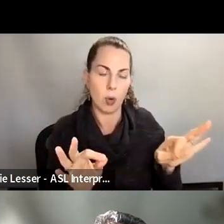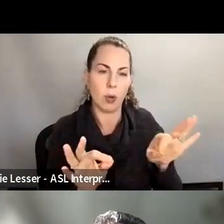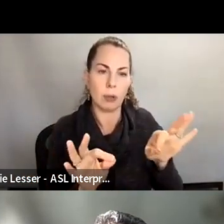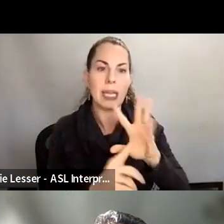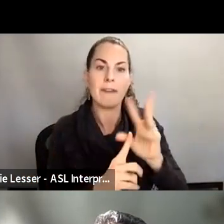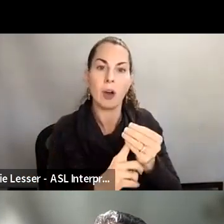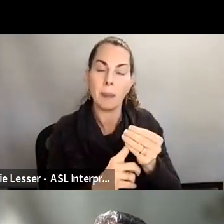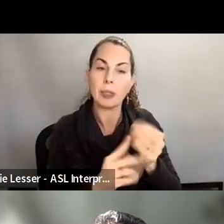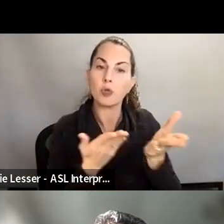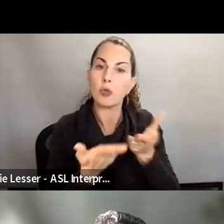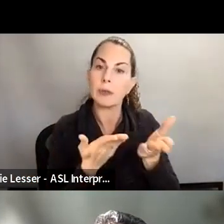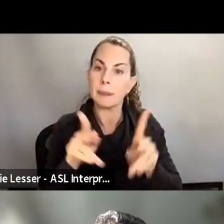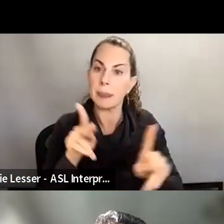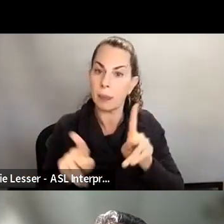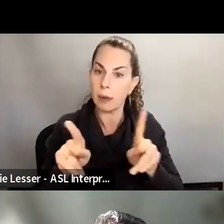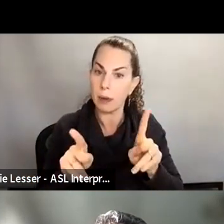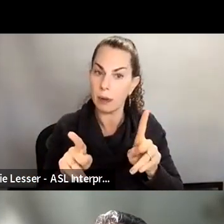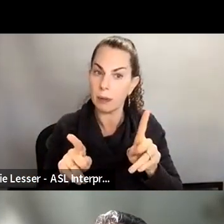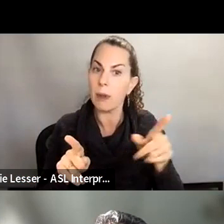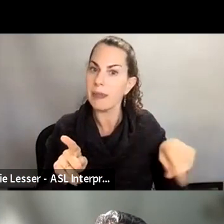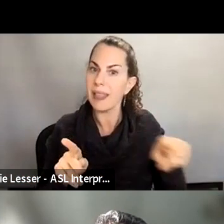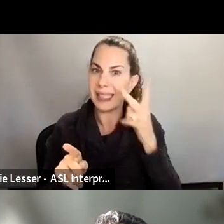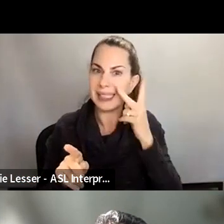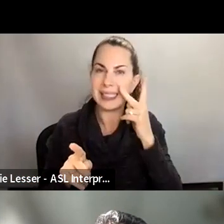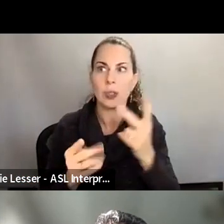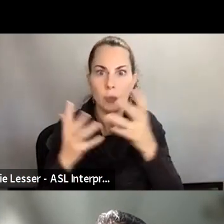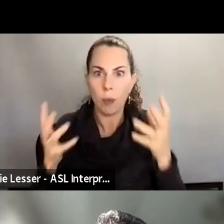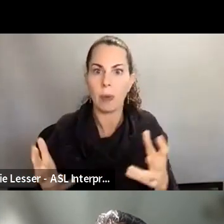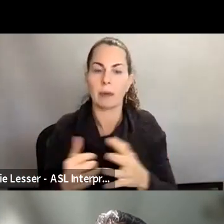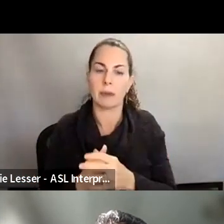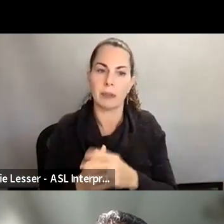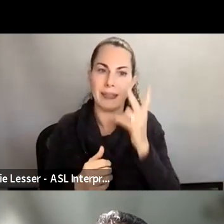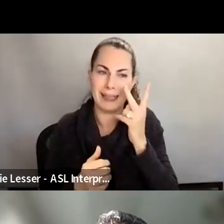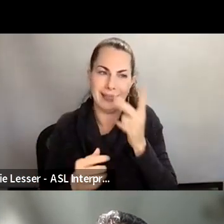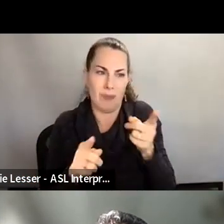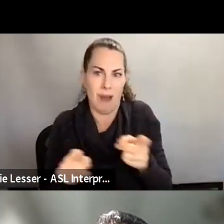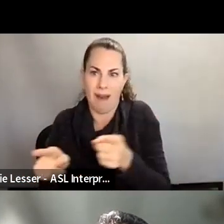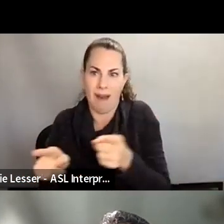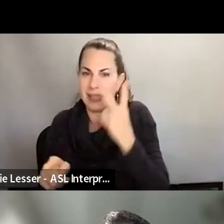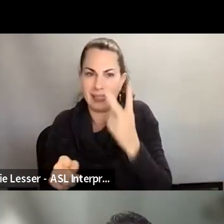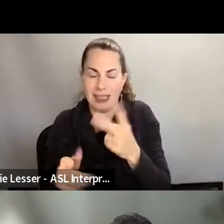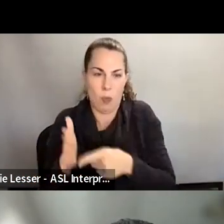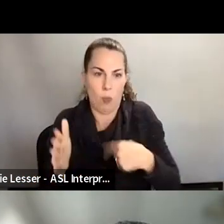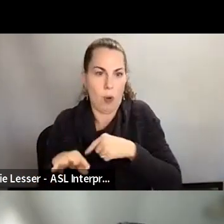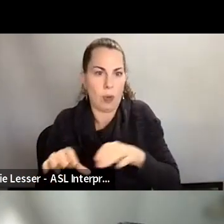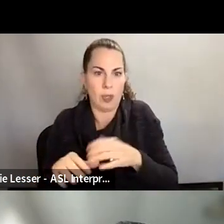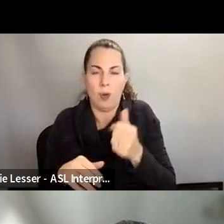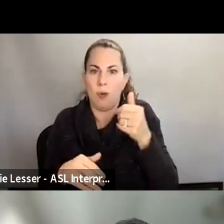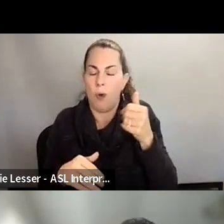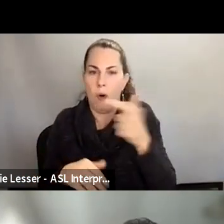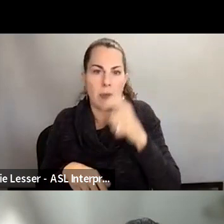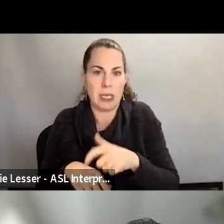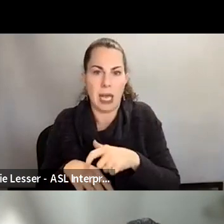folks, you know, that see so much. They see so much. They see what we do every minute and no one pays